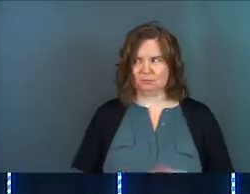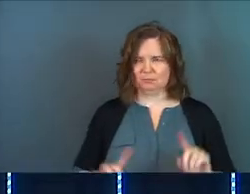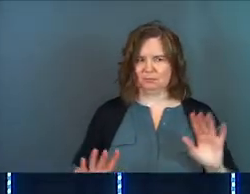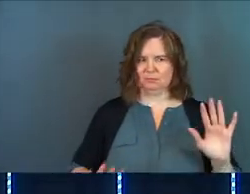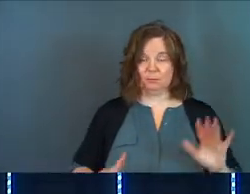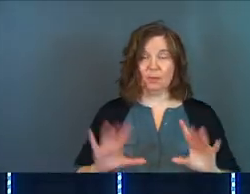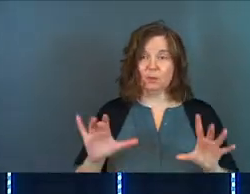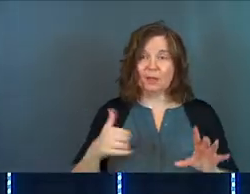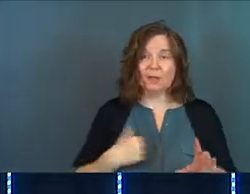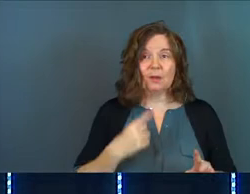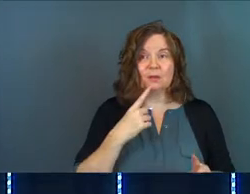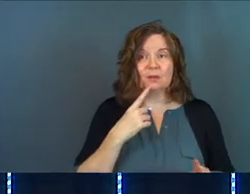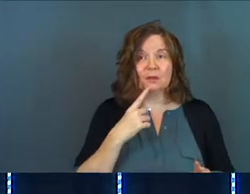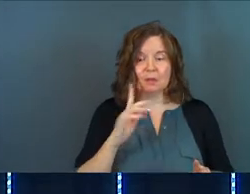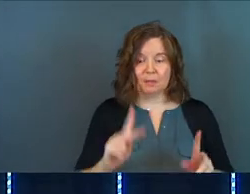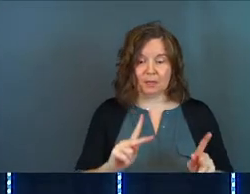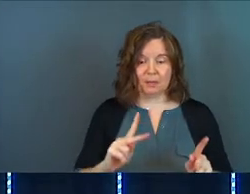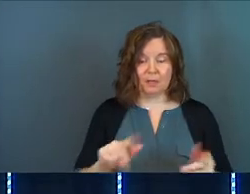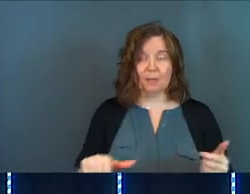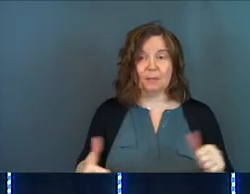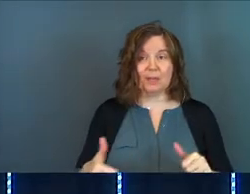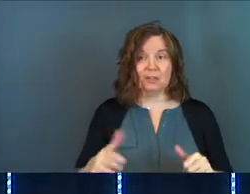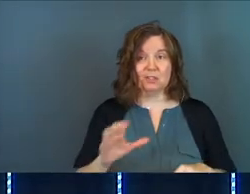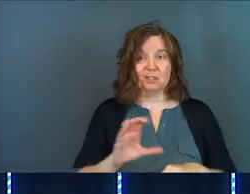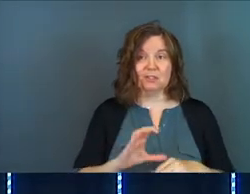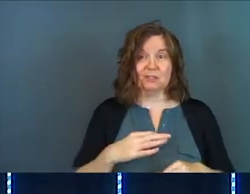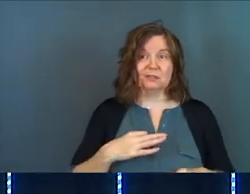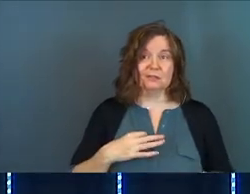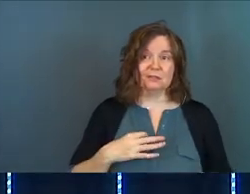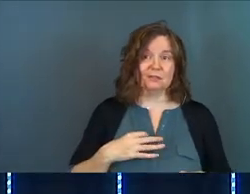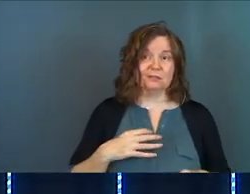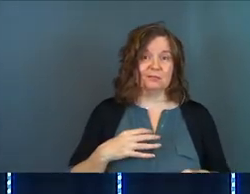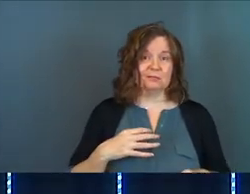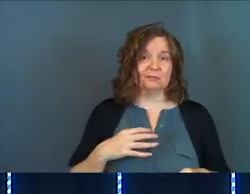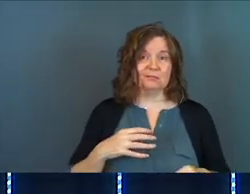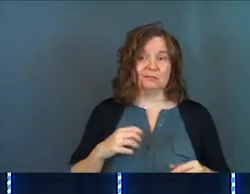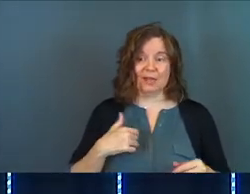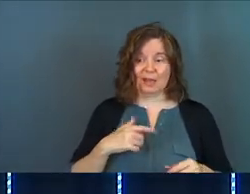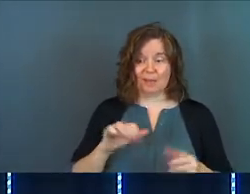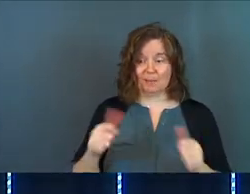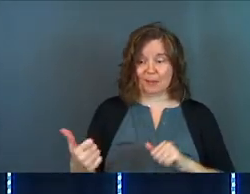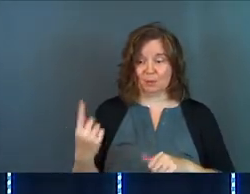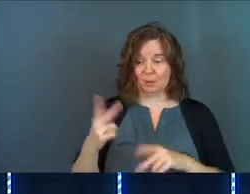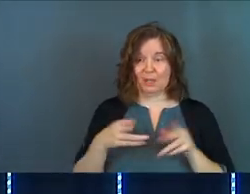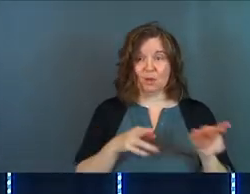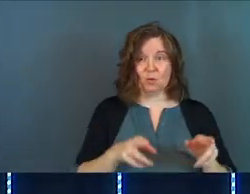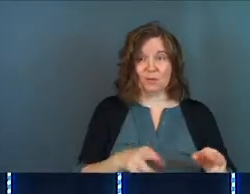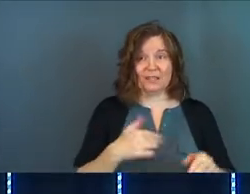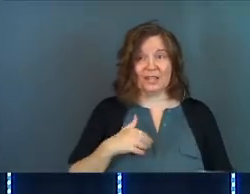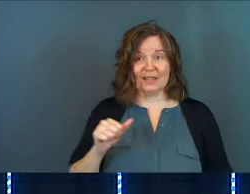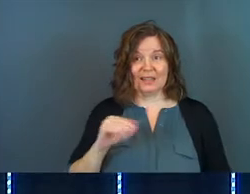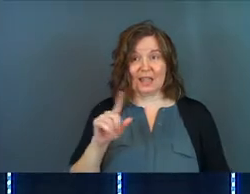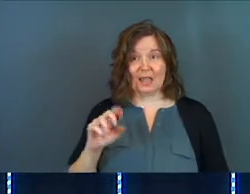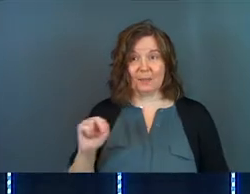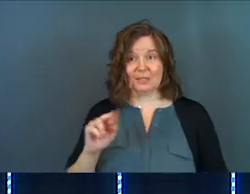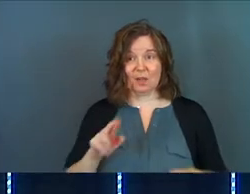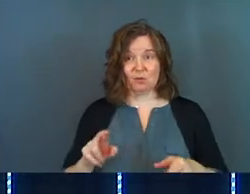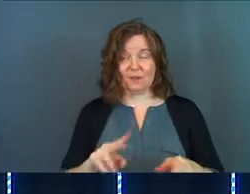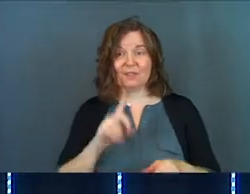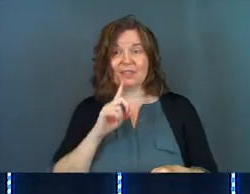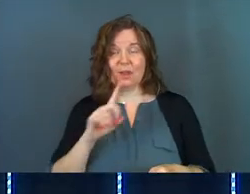But they would do that. You see, people get baptized in church, they get baptized in rivers. I baptized somebody once in the Amazon River,